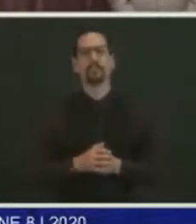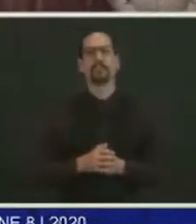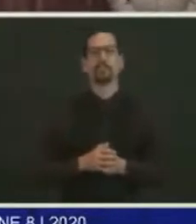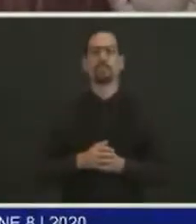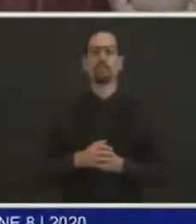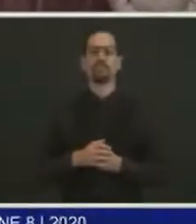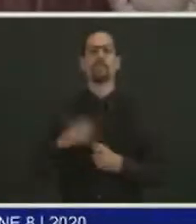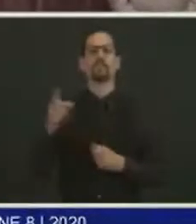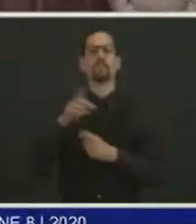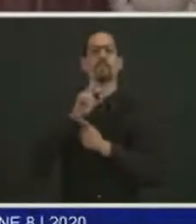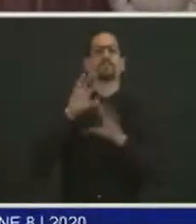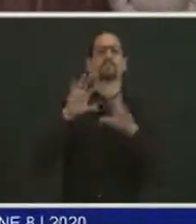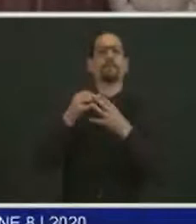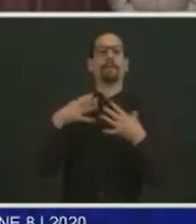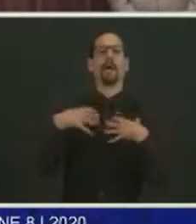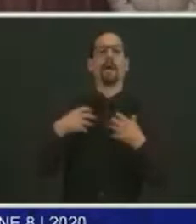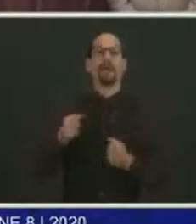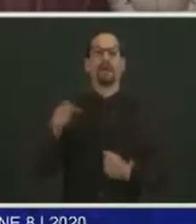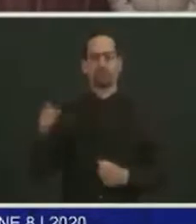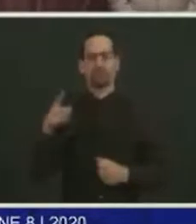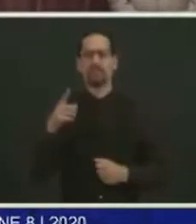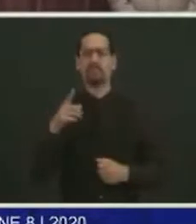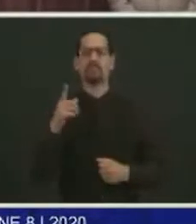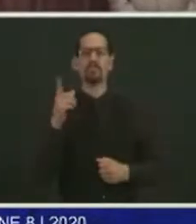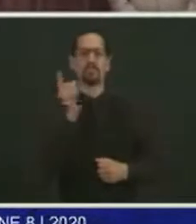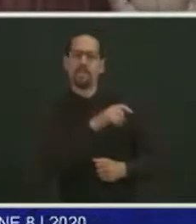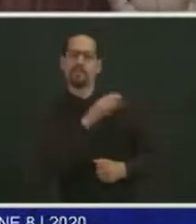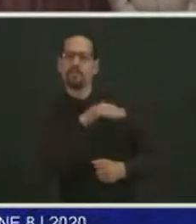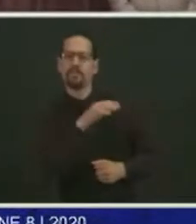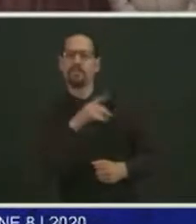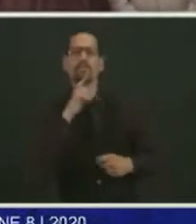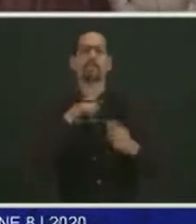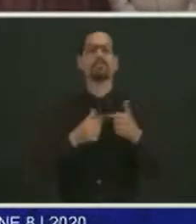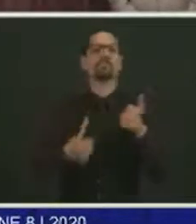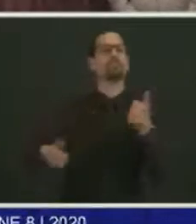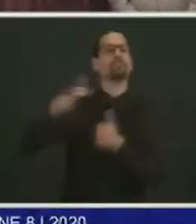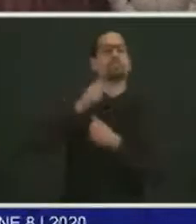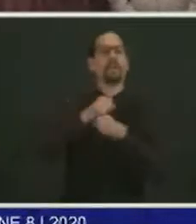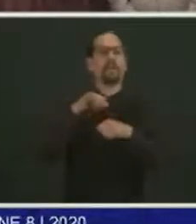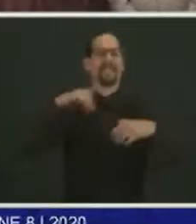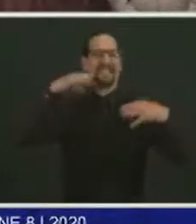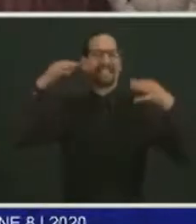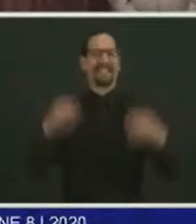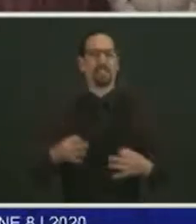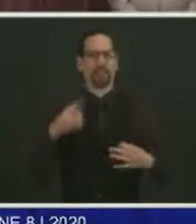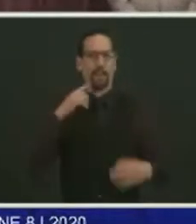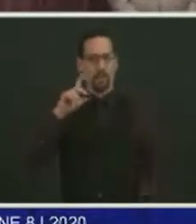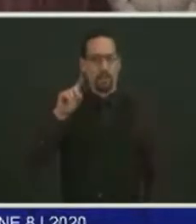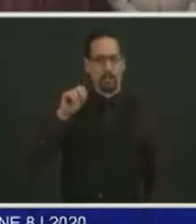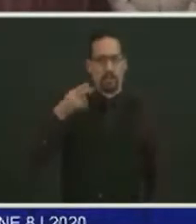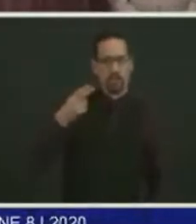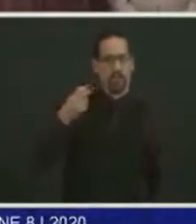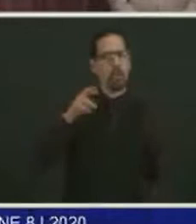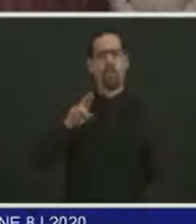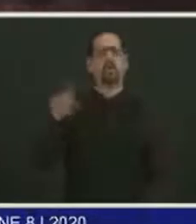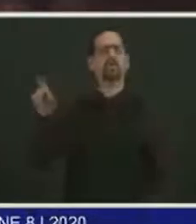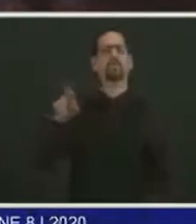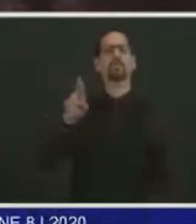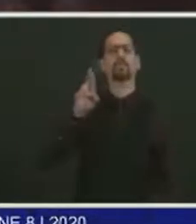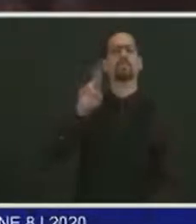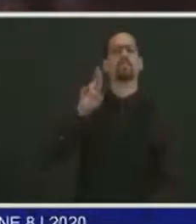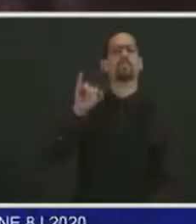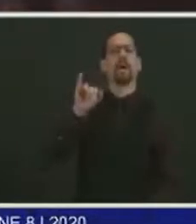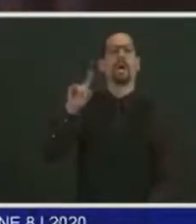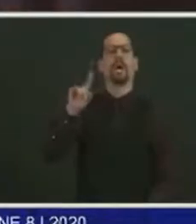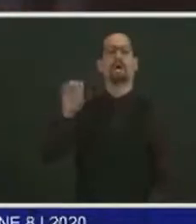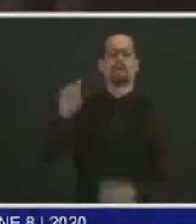school graduations, who's calling the shots, RIDE or the Department of Health? You were following guidelines from the Department of Health. Yes, we are. And